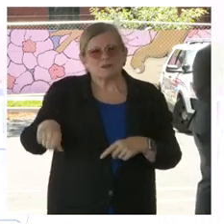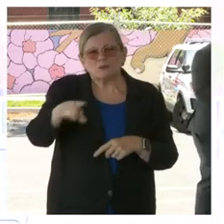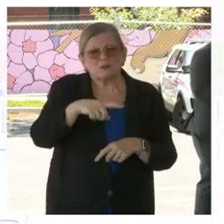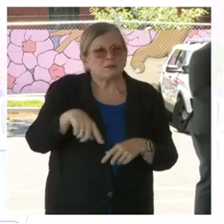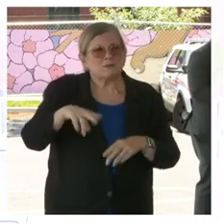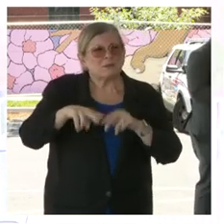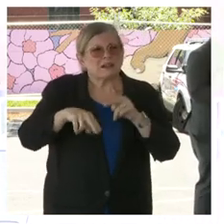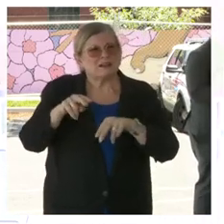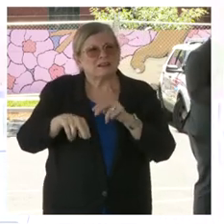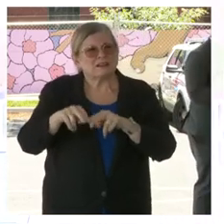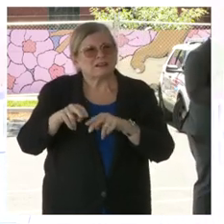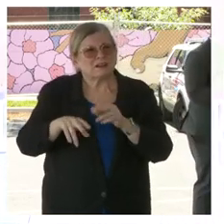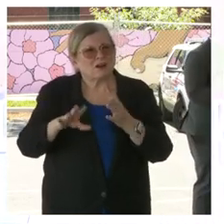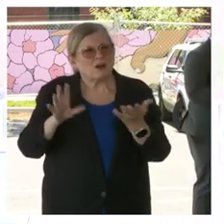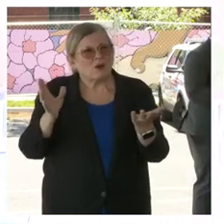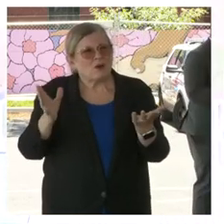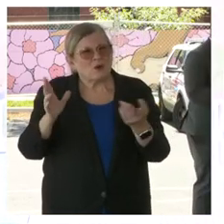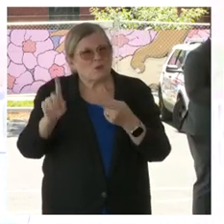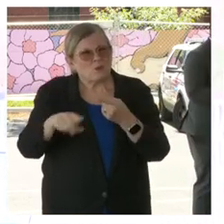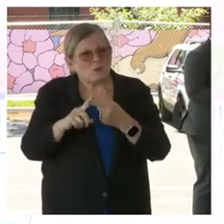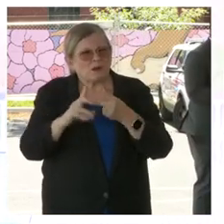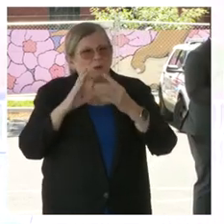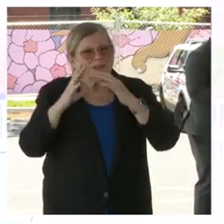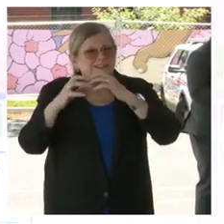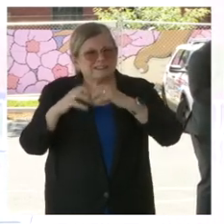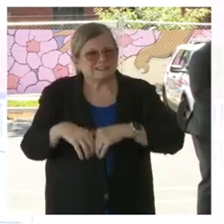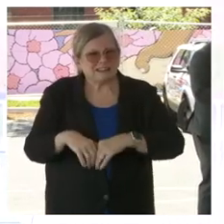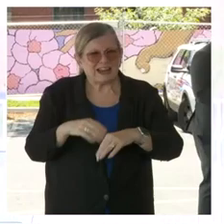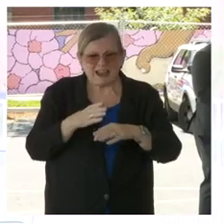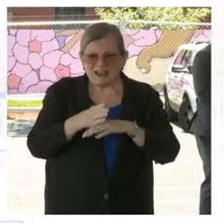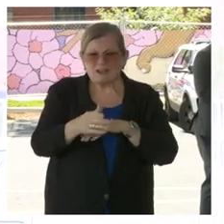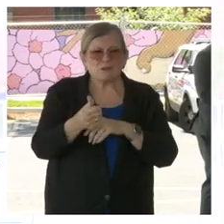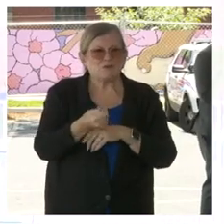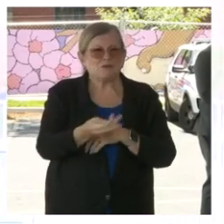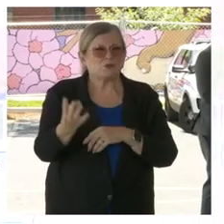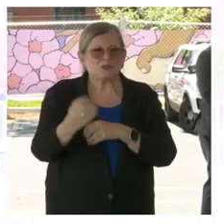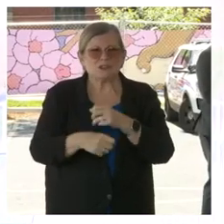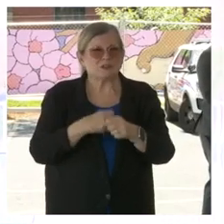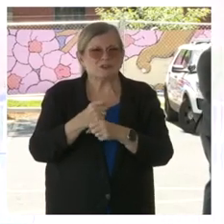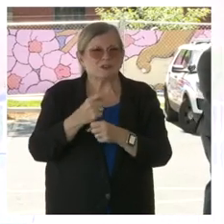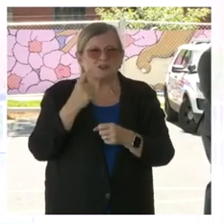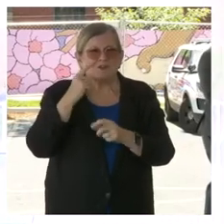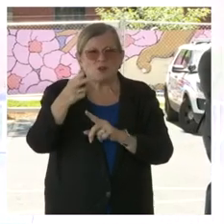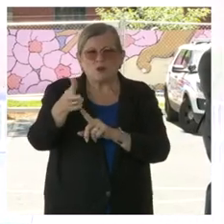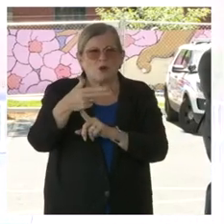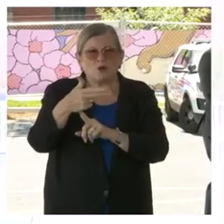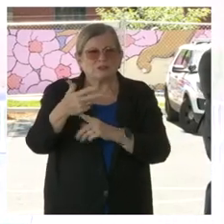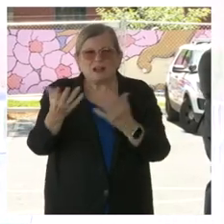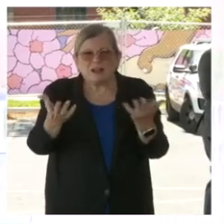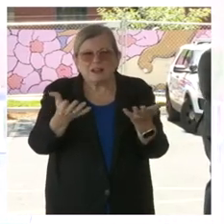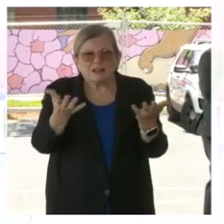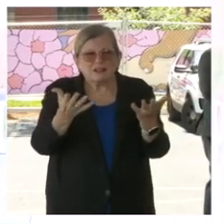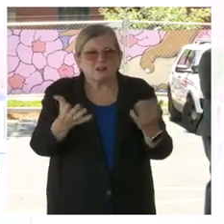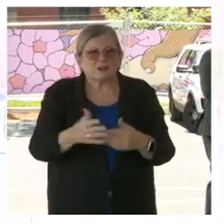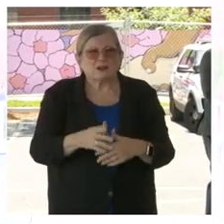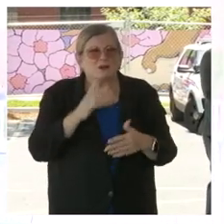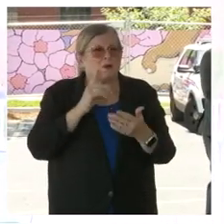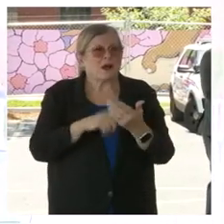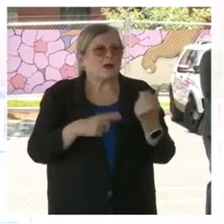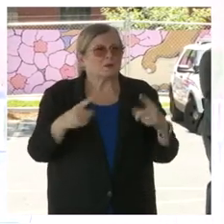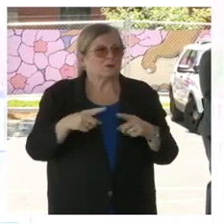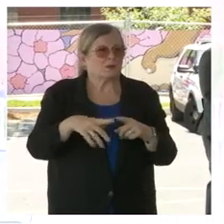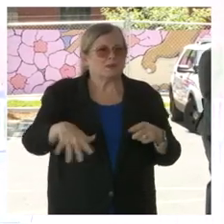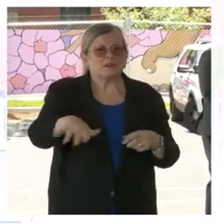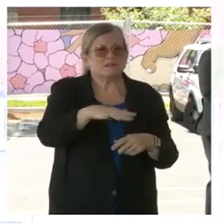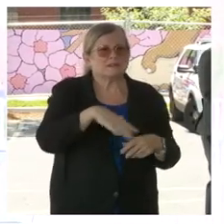once it's taken down after a few years to make room for the hotel? And what will happen to those businesses? Well,